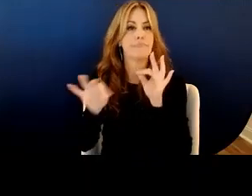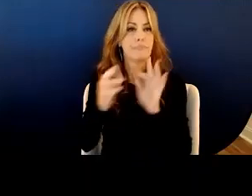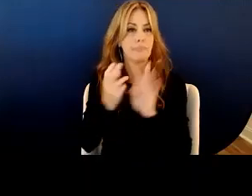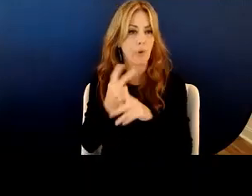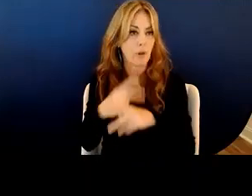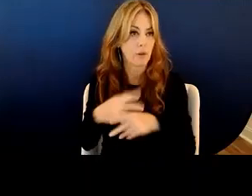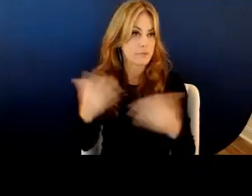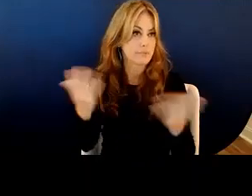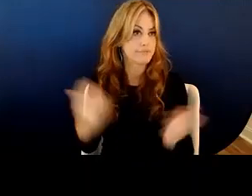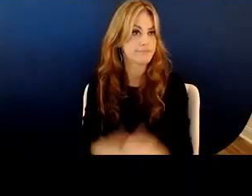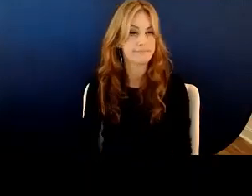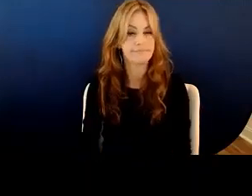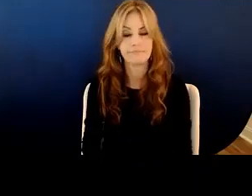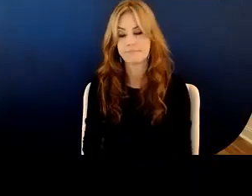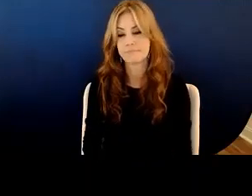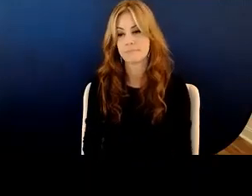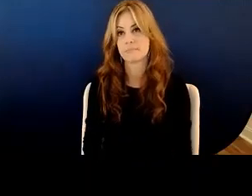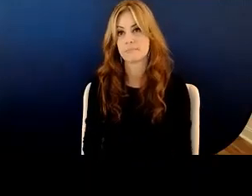remains.